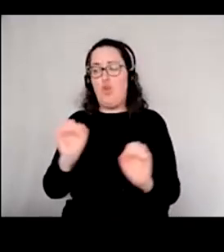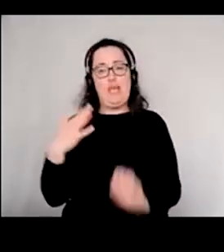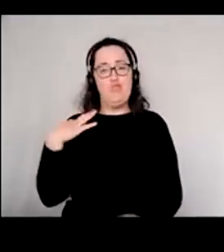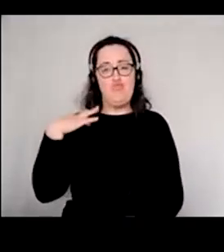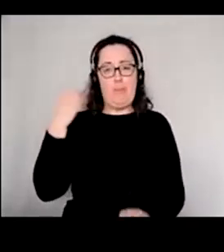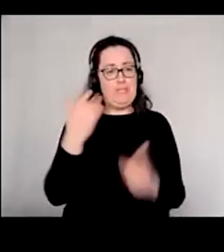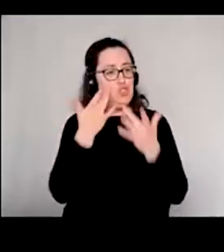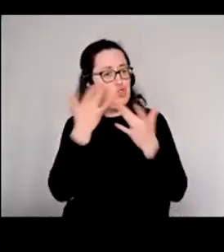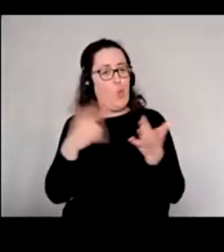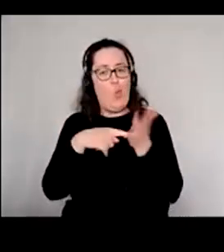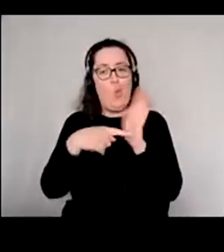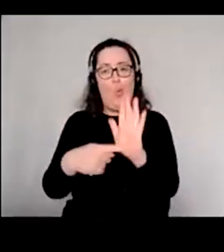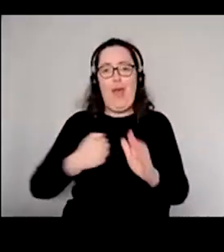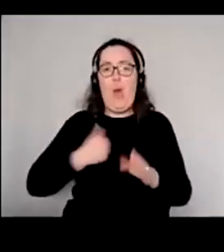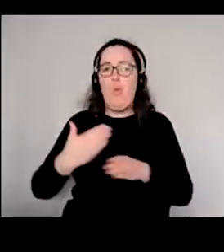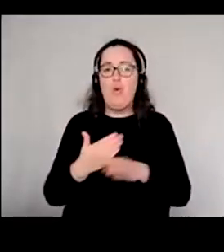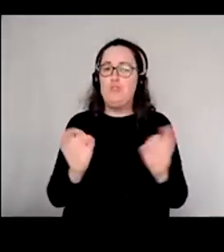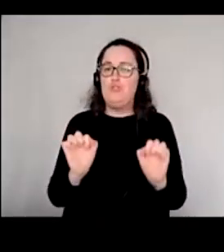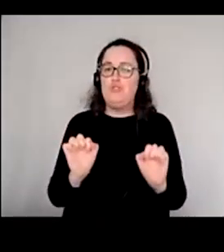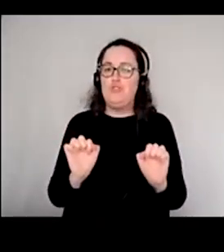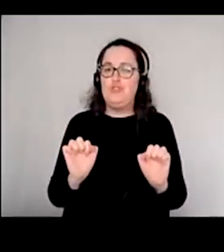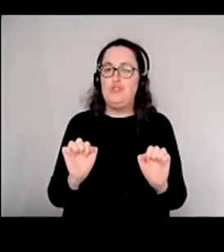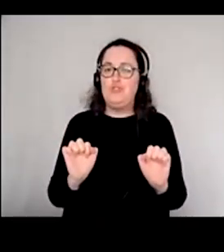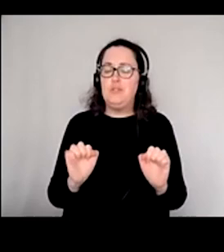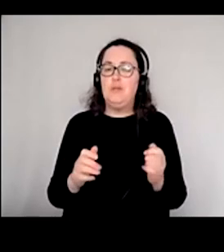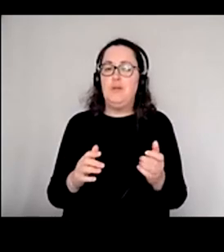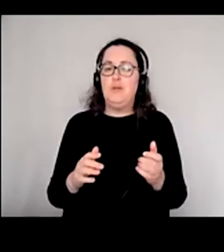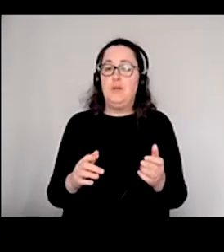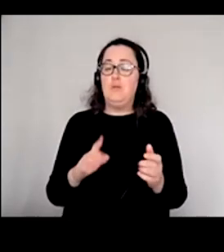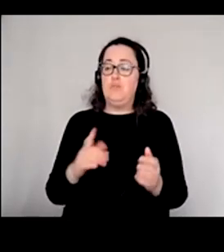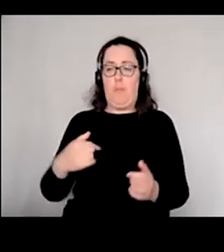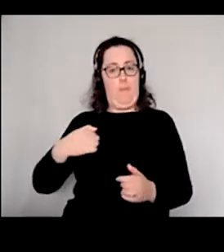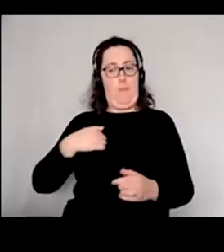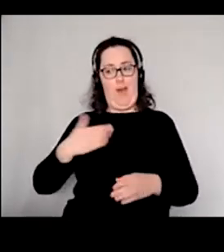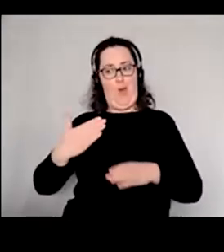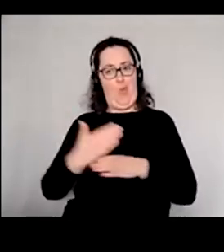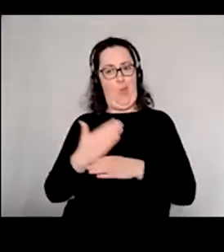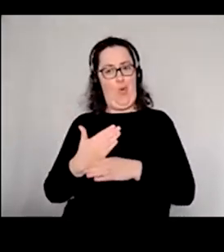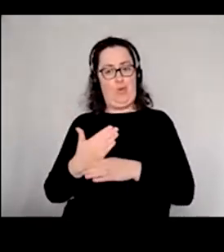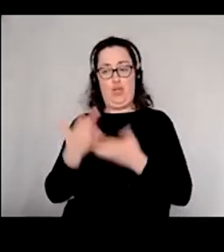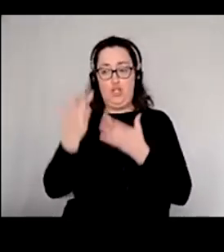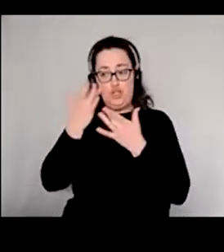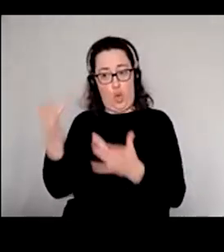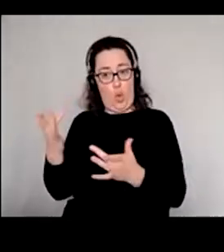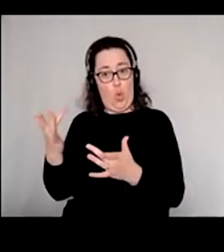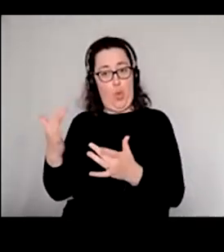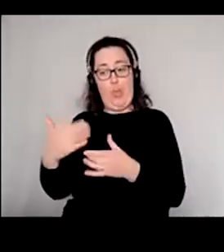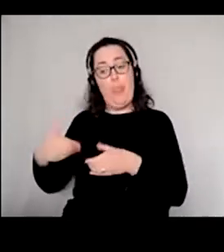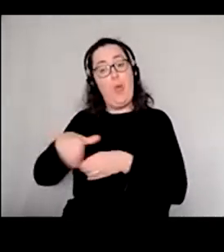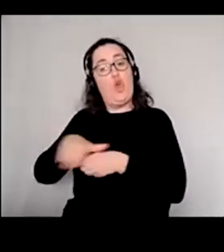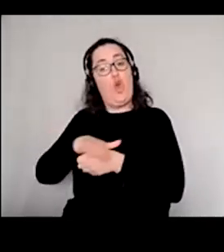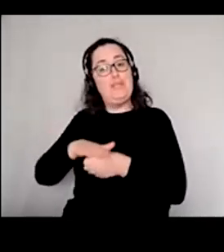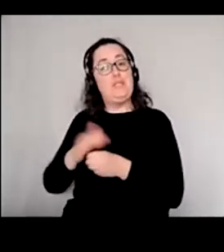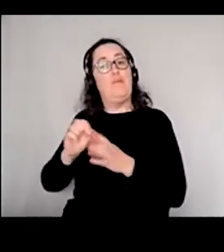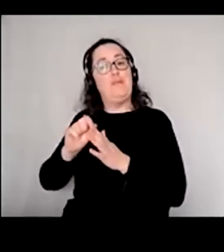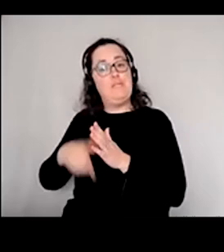know, but I also know that when I show work in a clearly a disabled context,